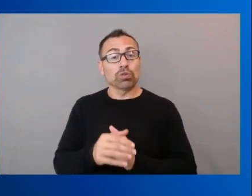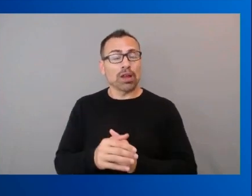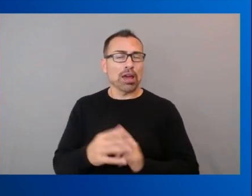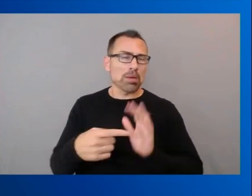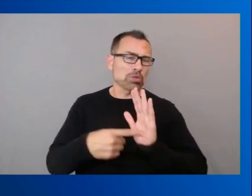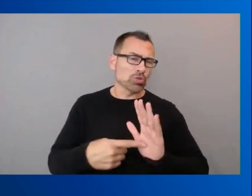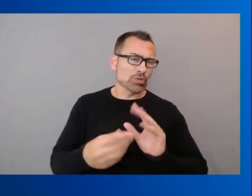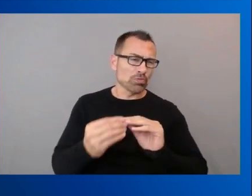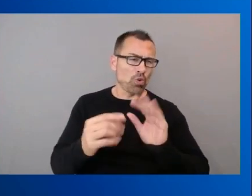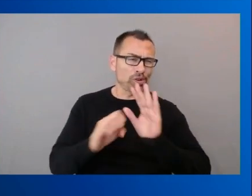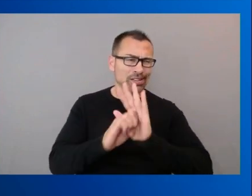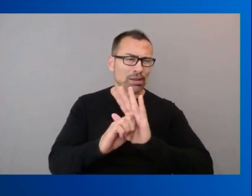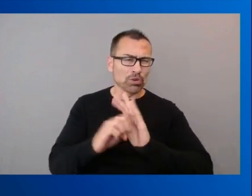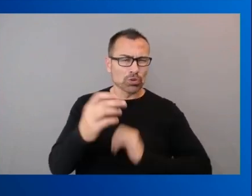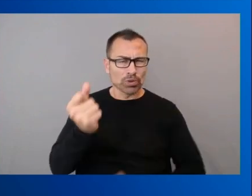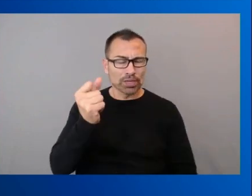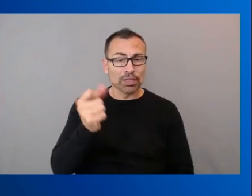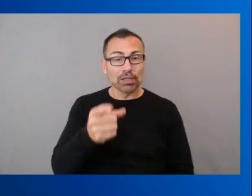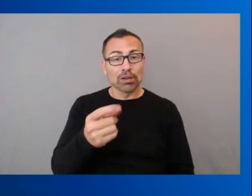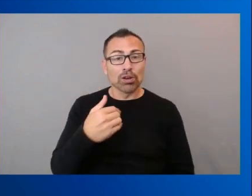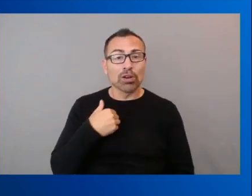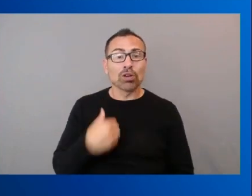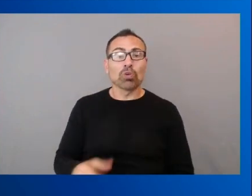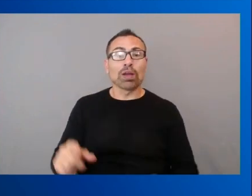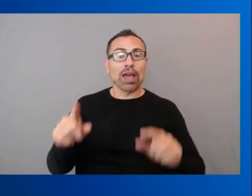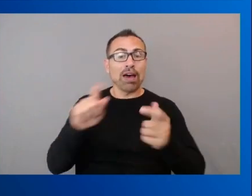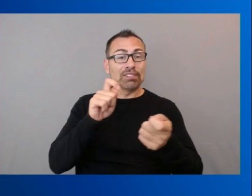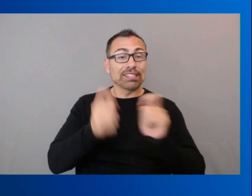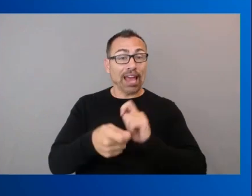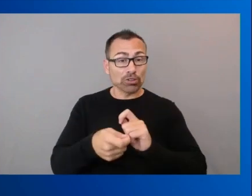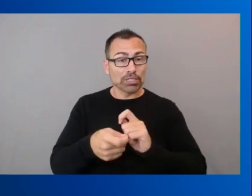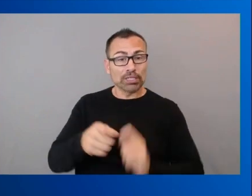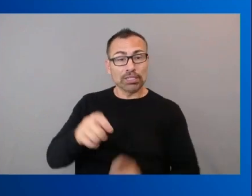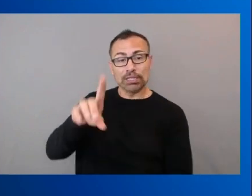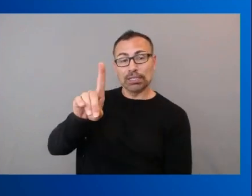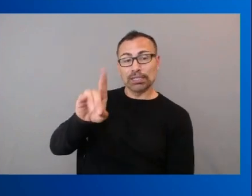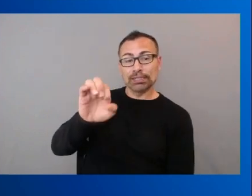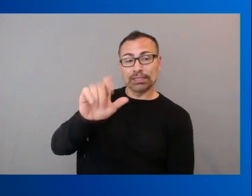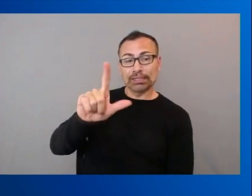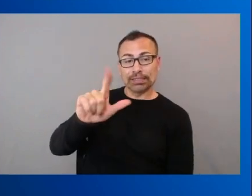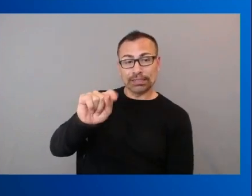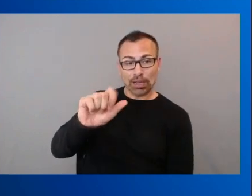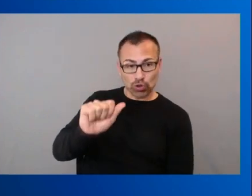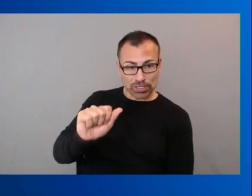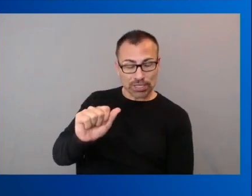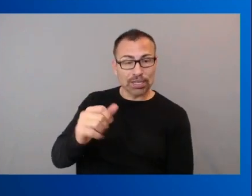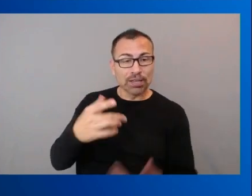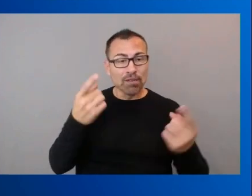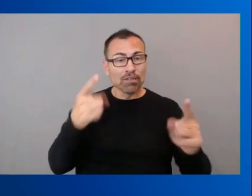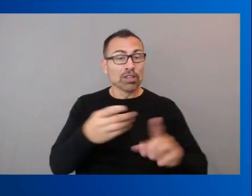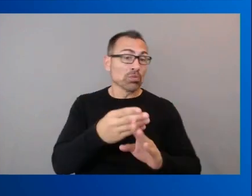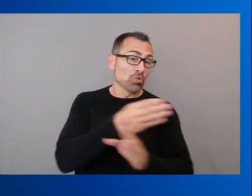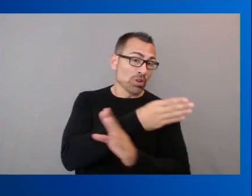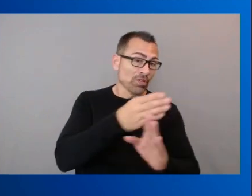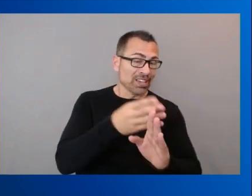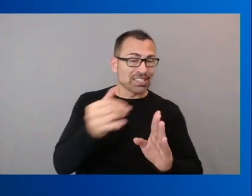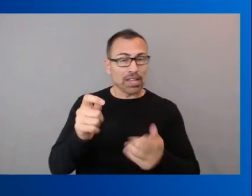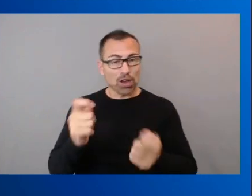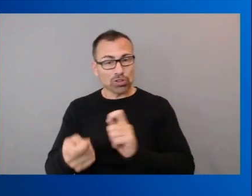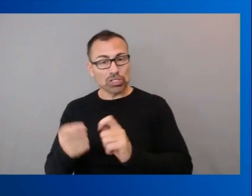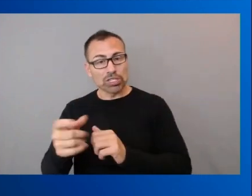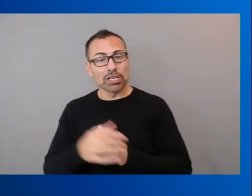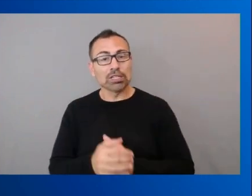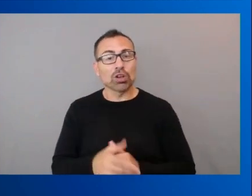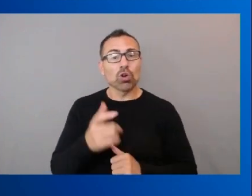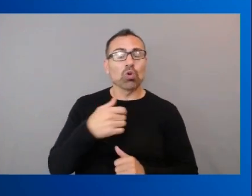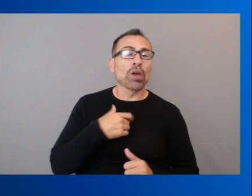here, we have even things like delta events, sending the previous amount and the new amount. So, and change data capture with Dynamo might do this